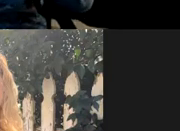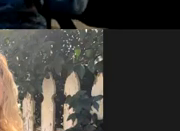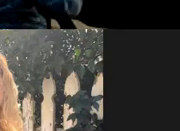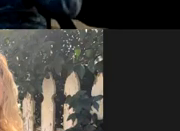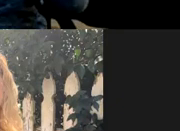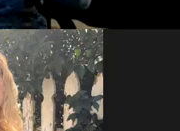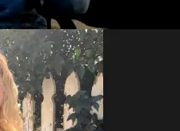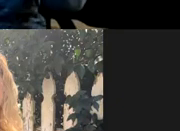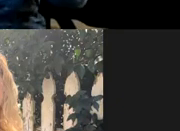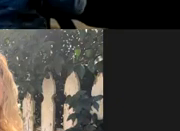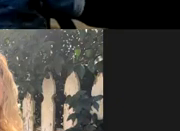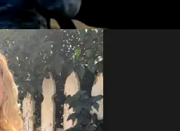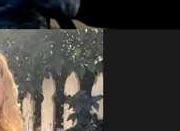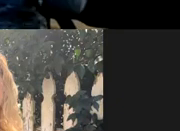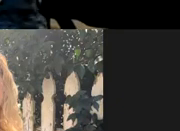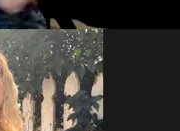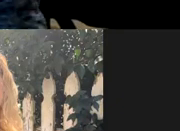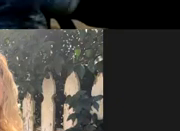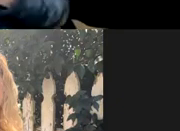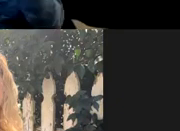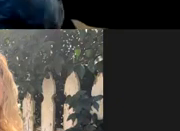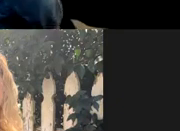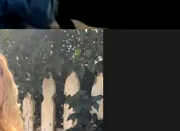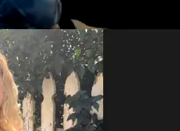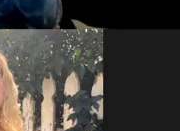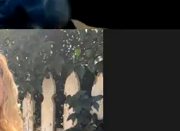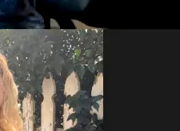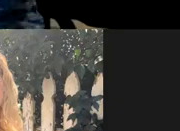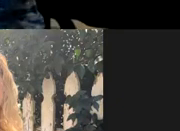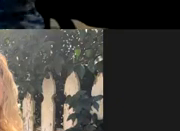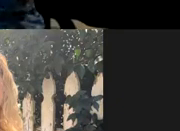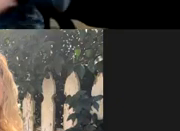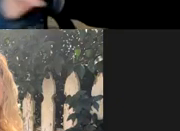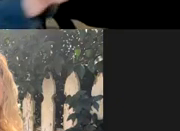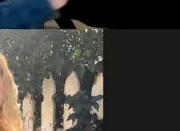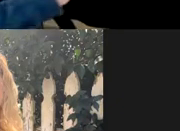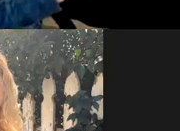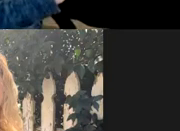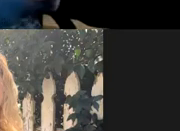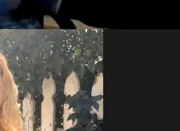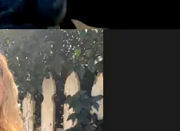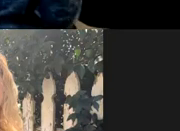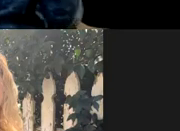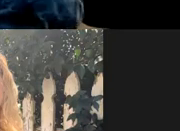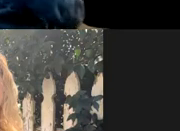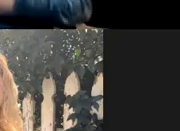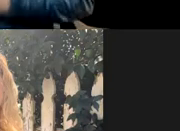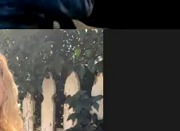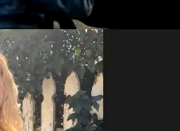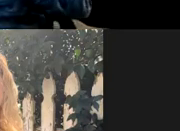voucher. So how does this, because I live there personally myself, and I'm not going to name, but